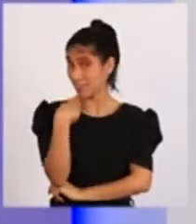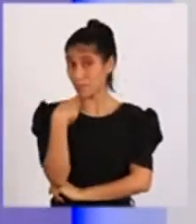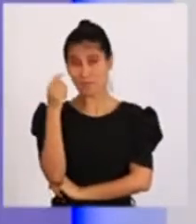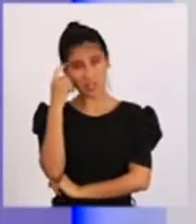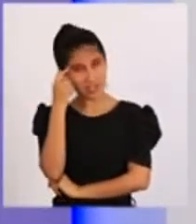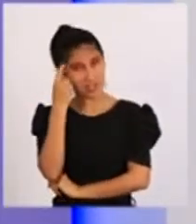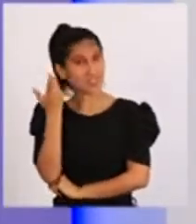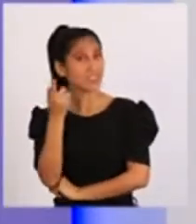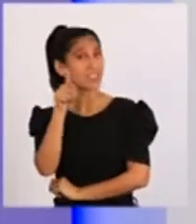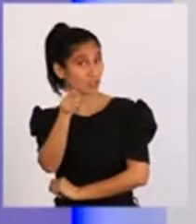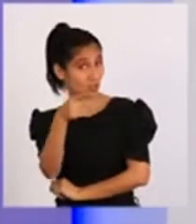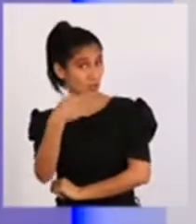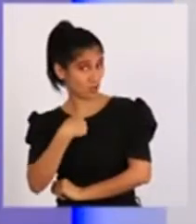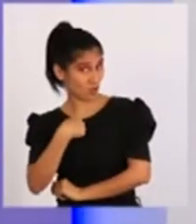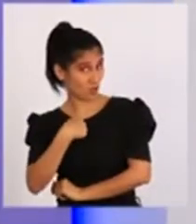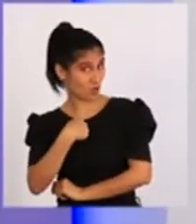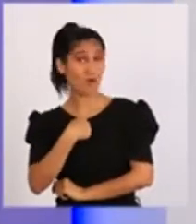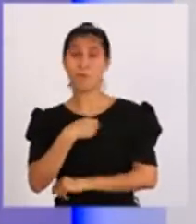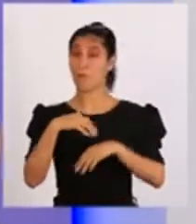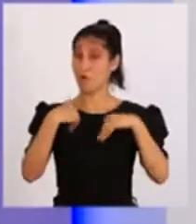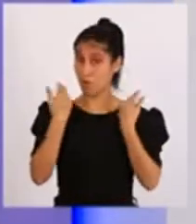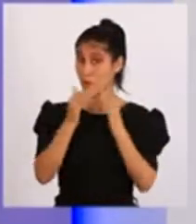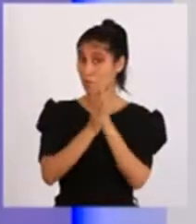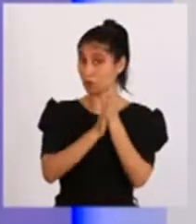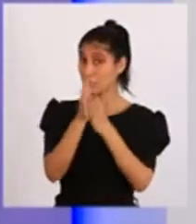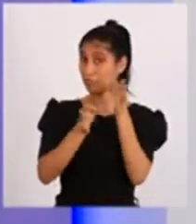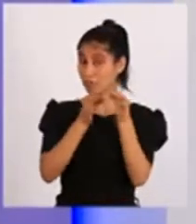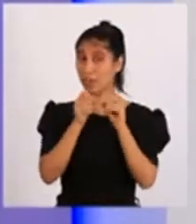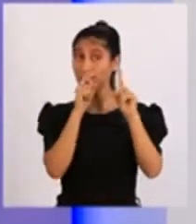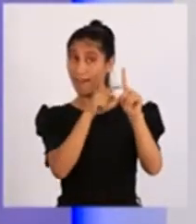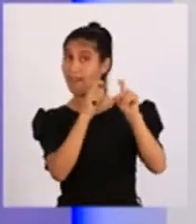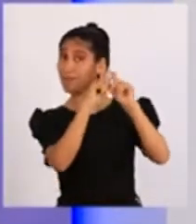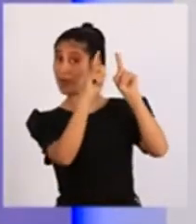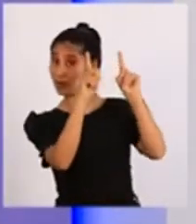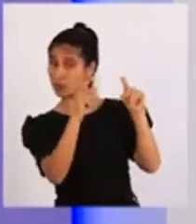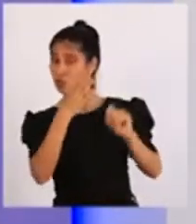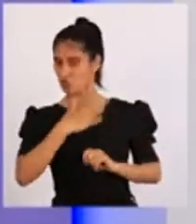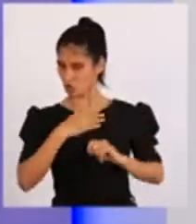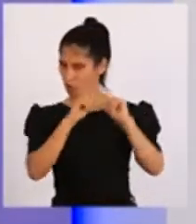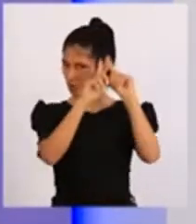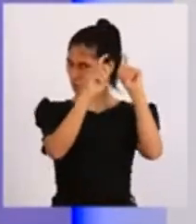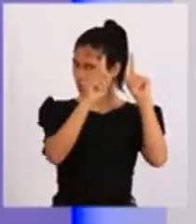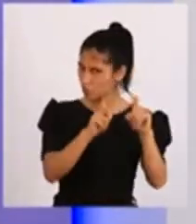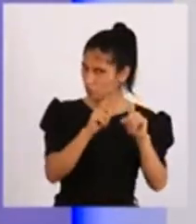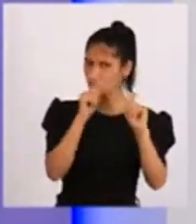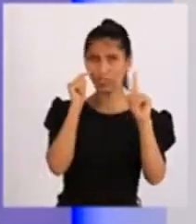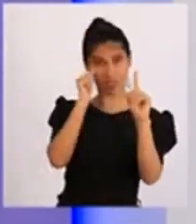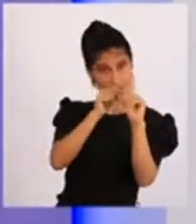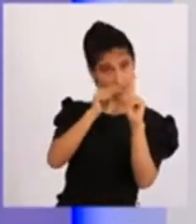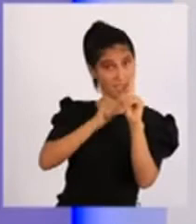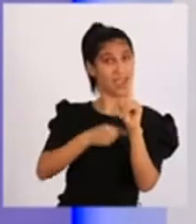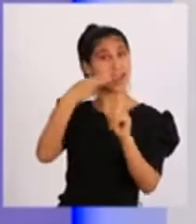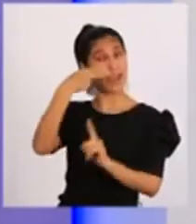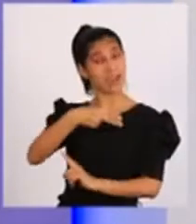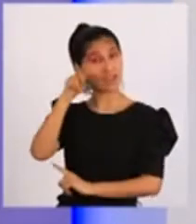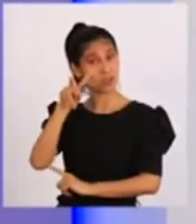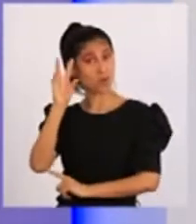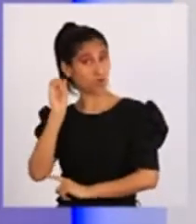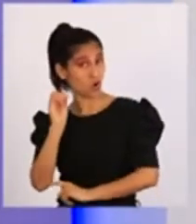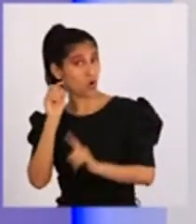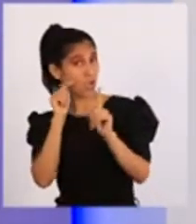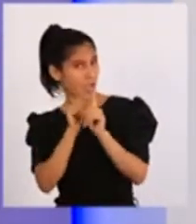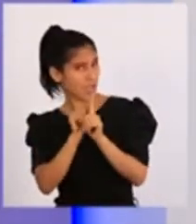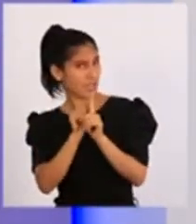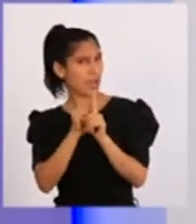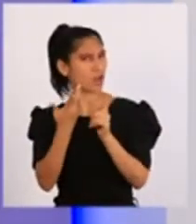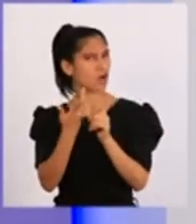H2O y yo simulamos la entrevista? Yo seré el entrevistador y H2O pretenderá